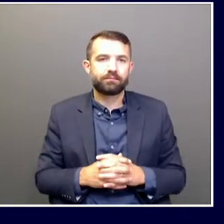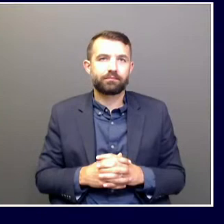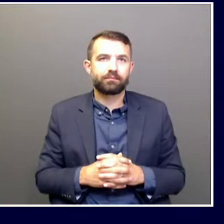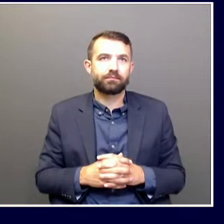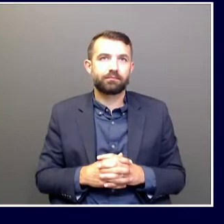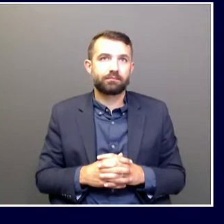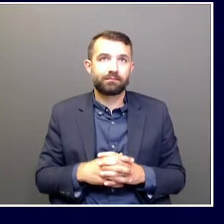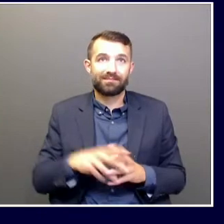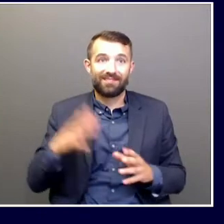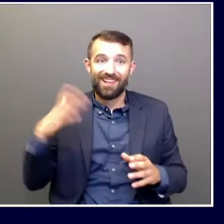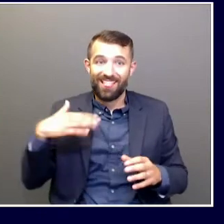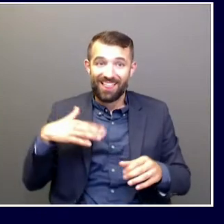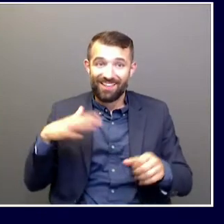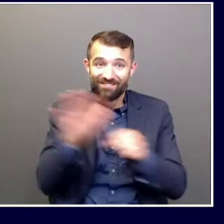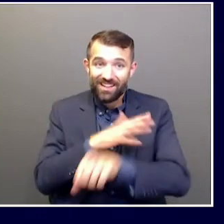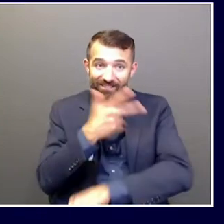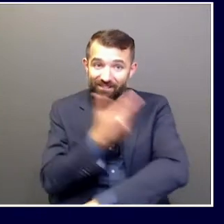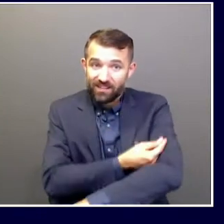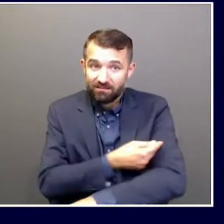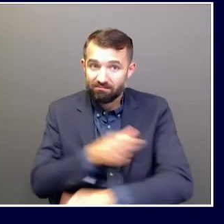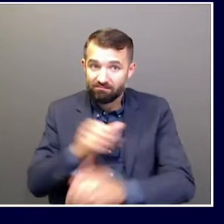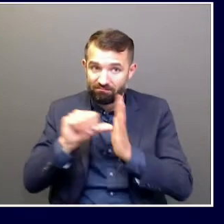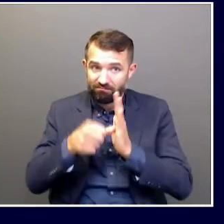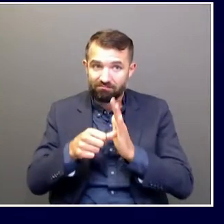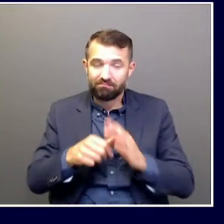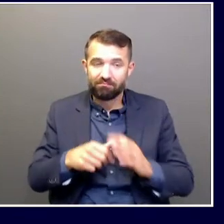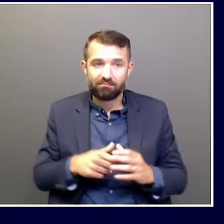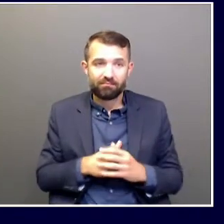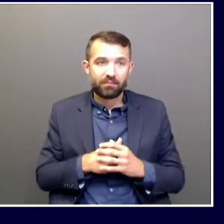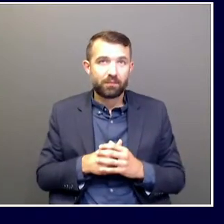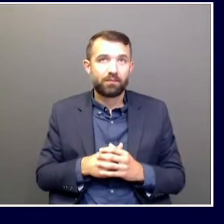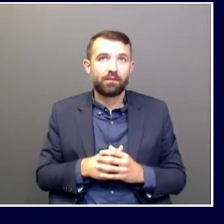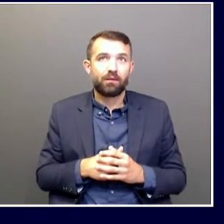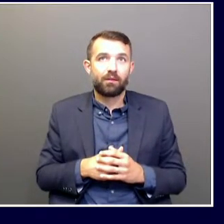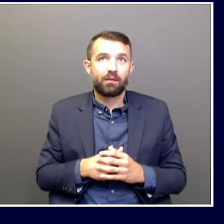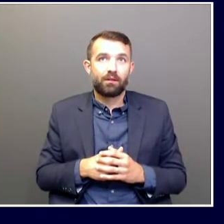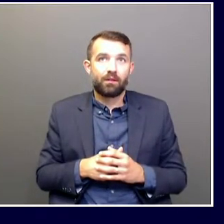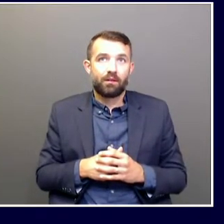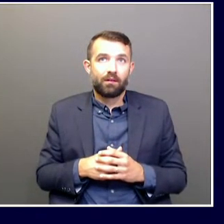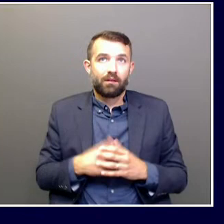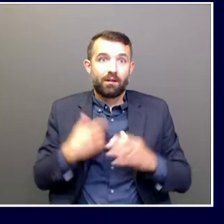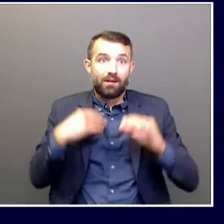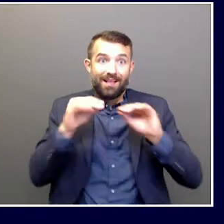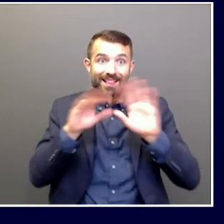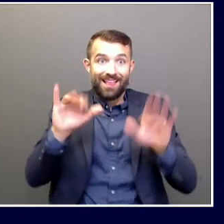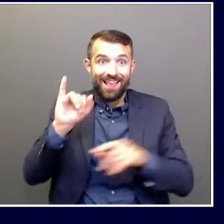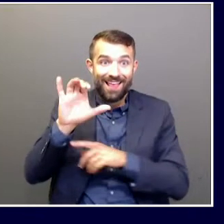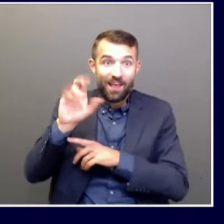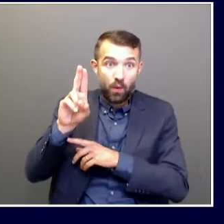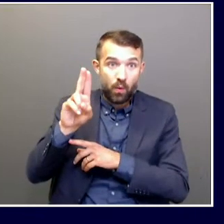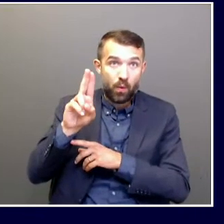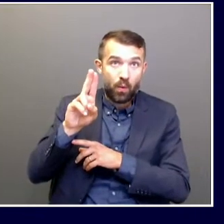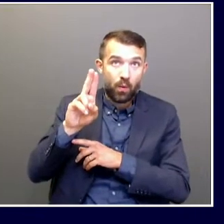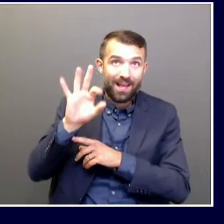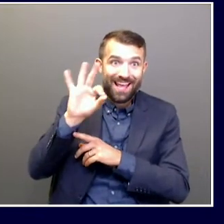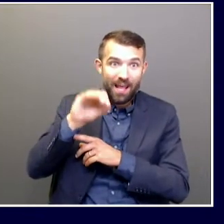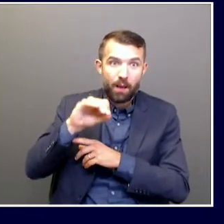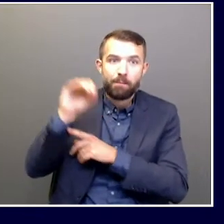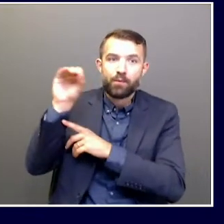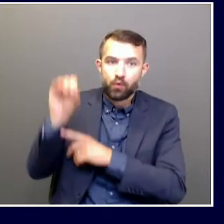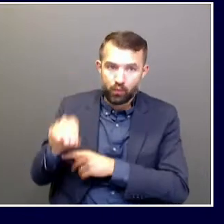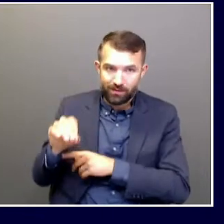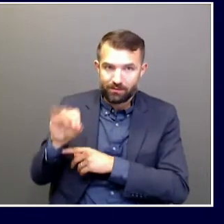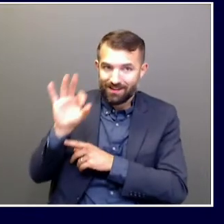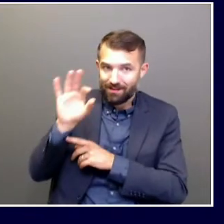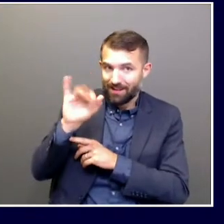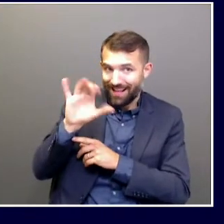vaccinated. But 90% of those in ICUs. Right. That's correct, Governor. 90+% of those in the ICU not